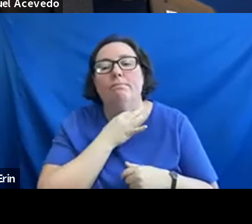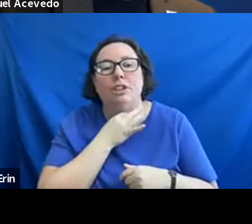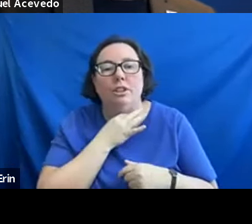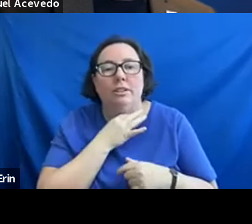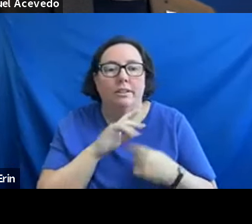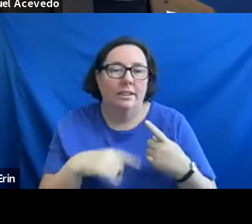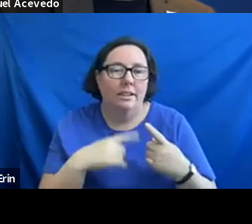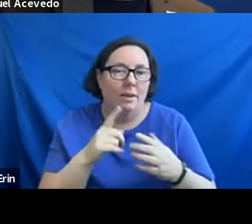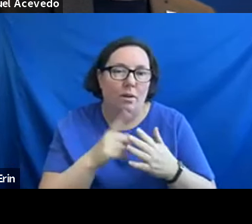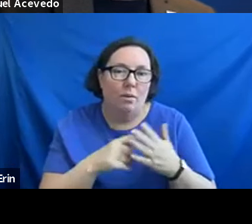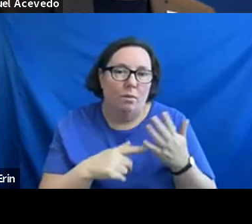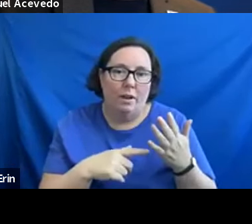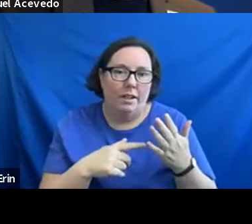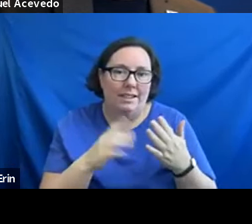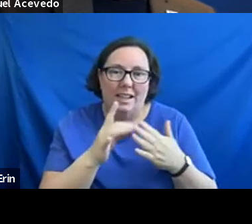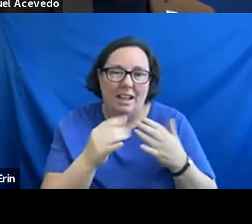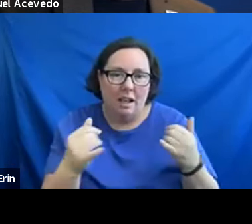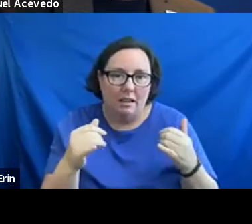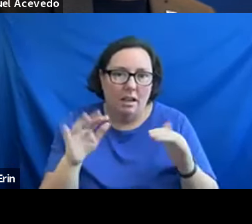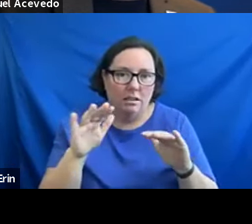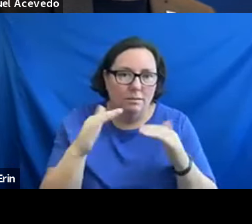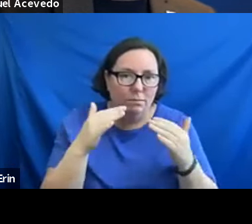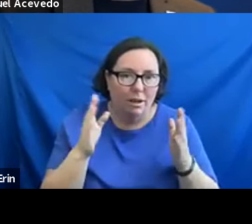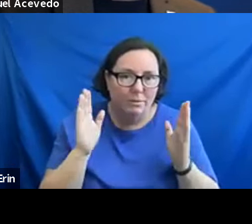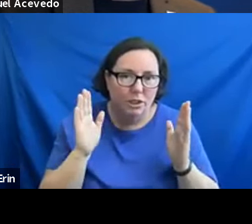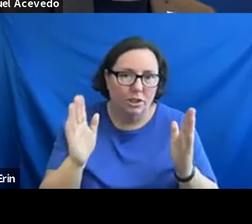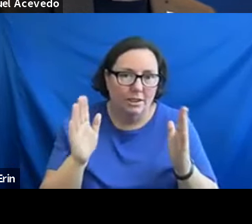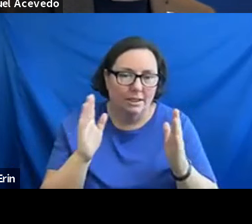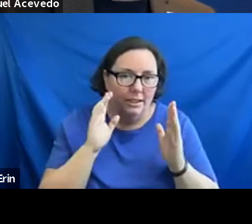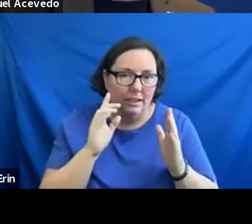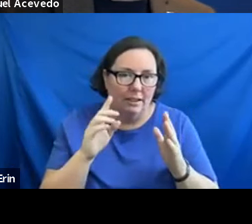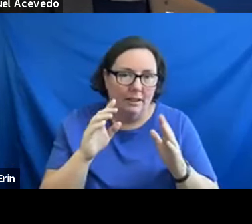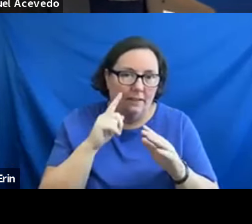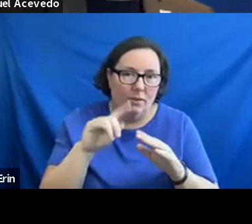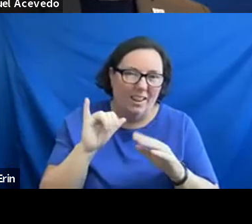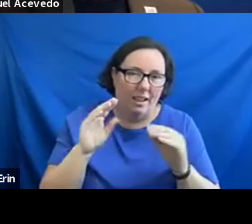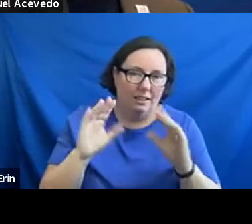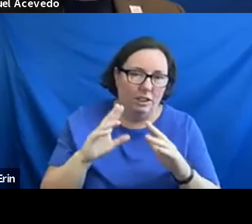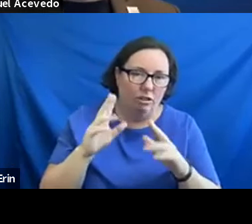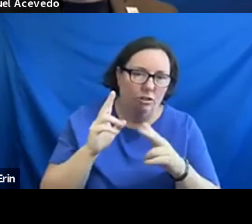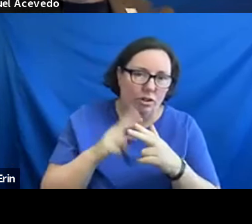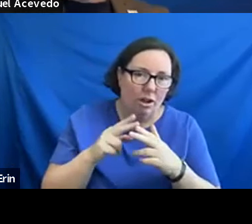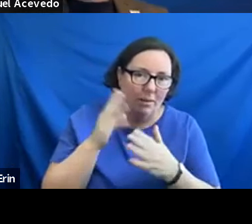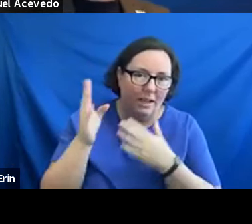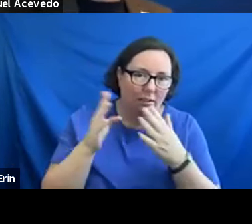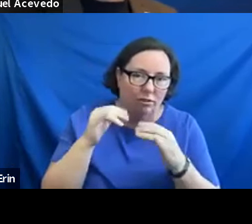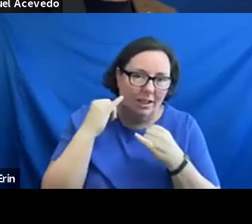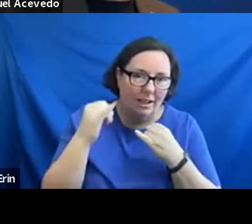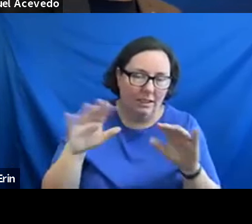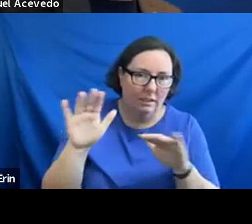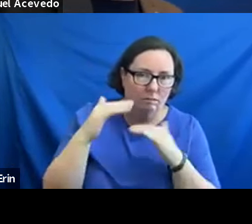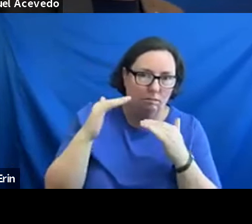about what guardrails or parameters you would put on this teacher nominations idea to